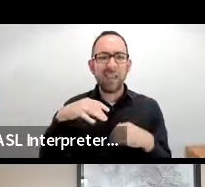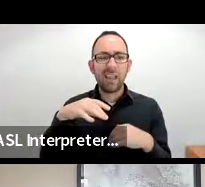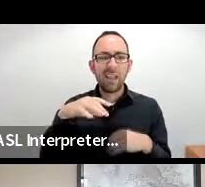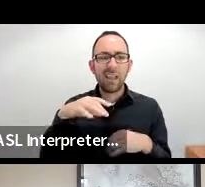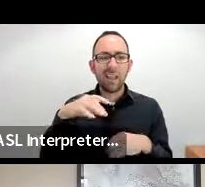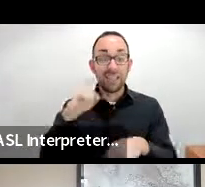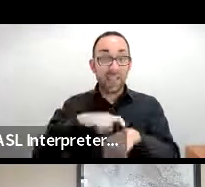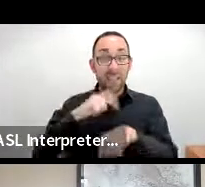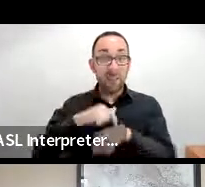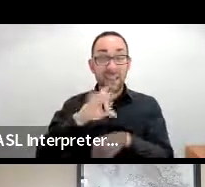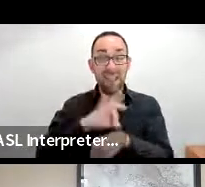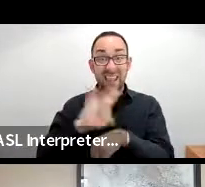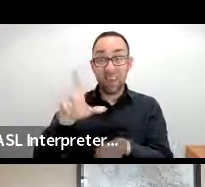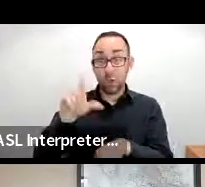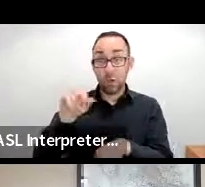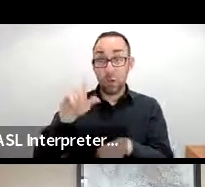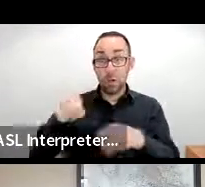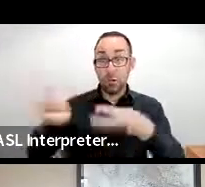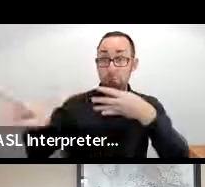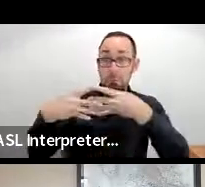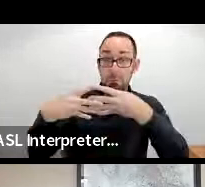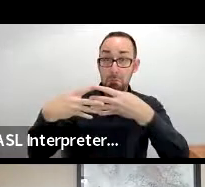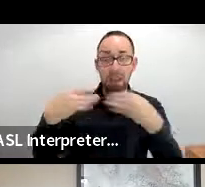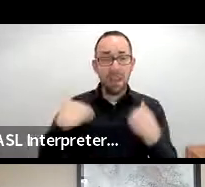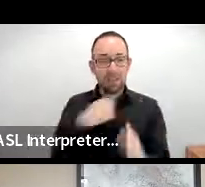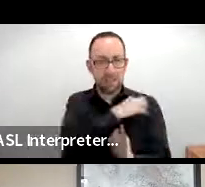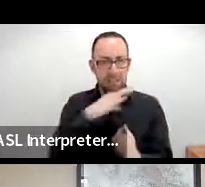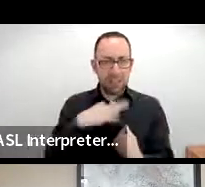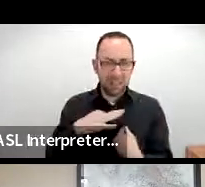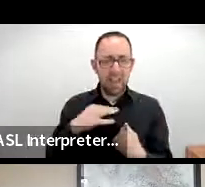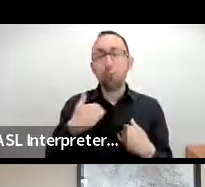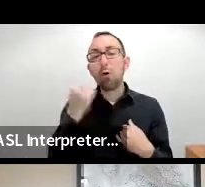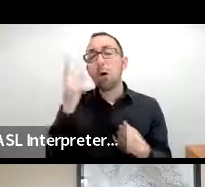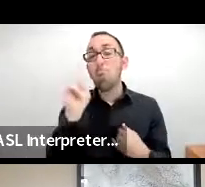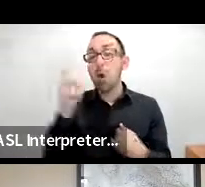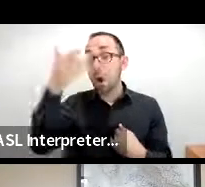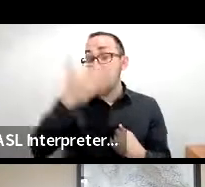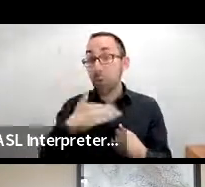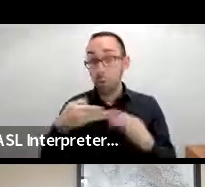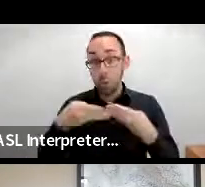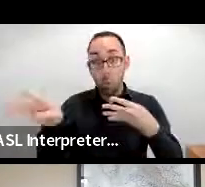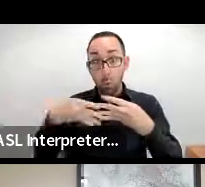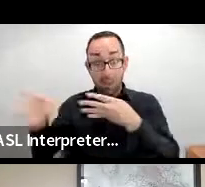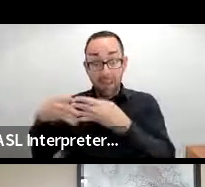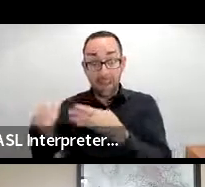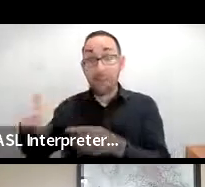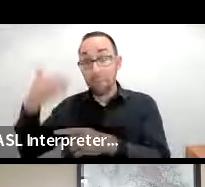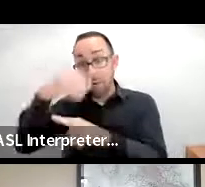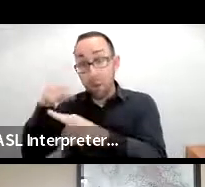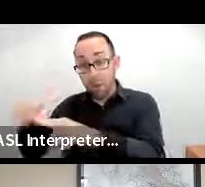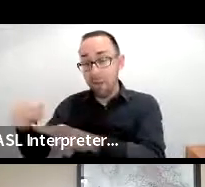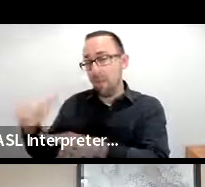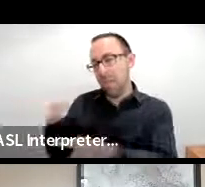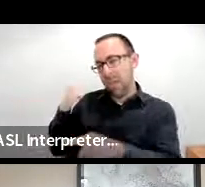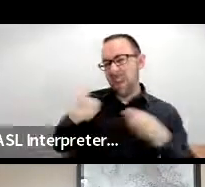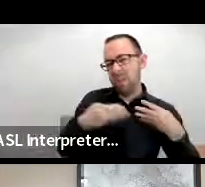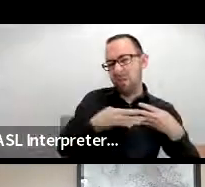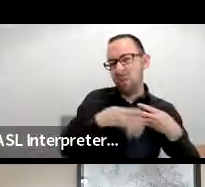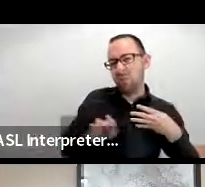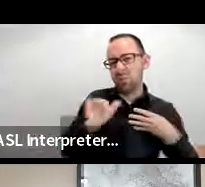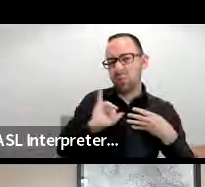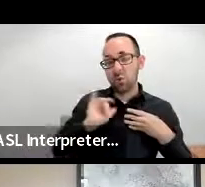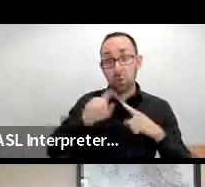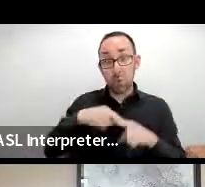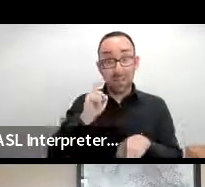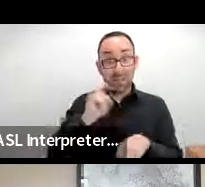We have staff on each of our campus openings. We have an opening in the back and in the front. We secure that as soon as we